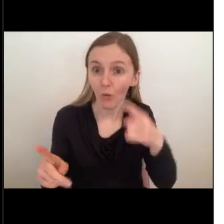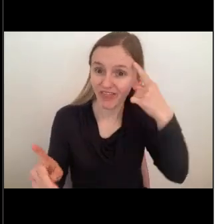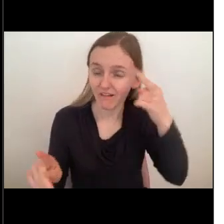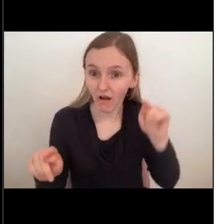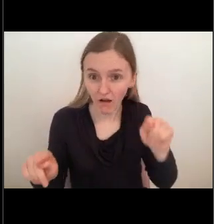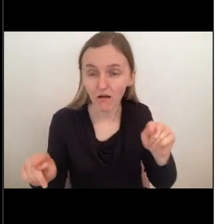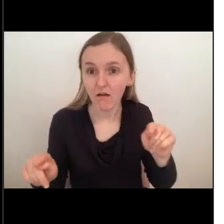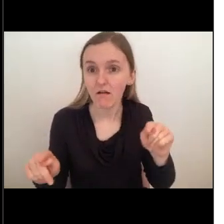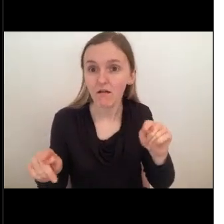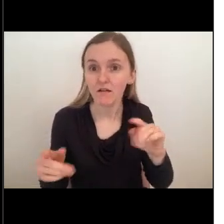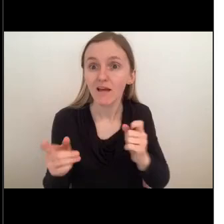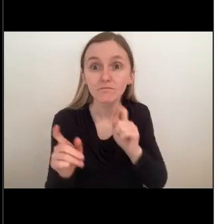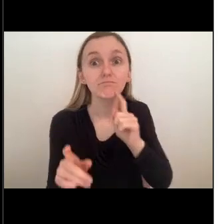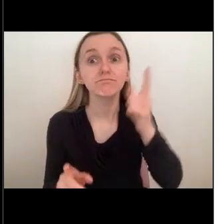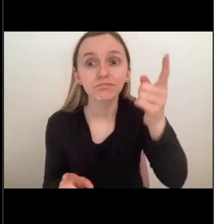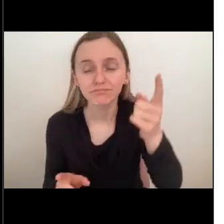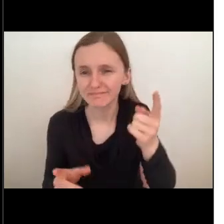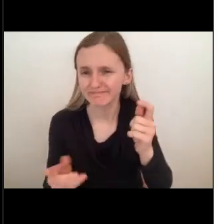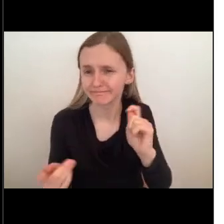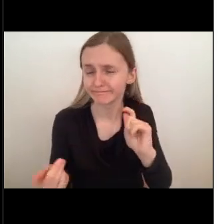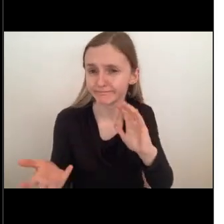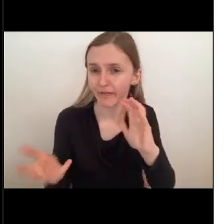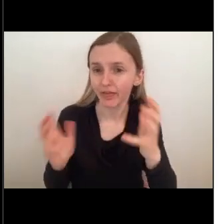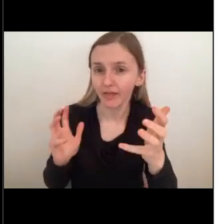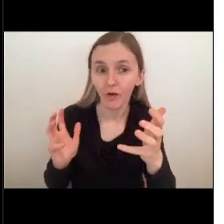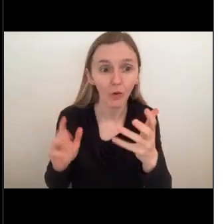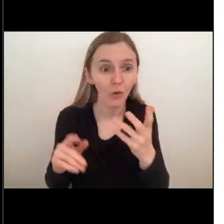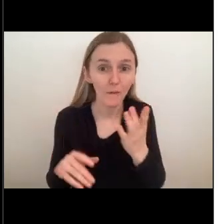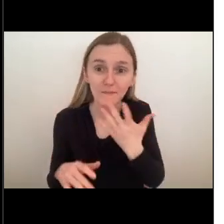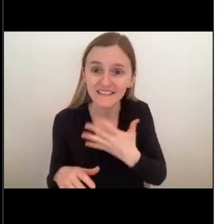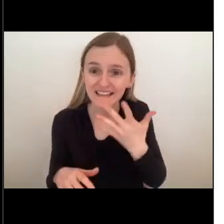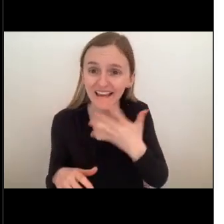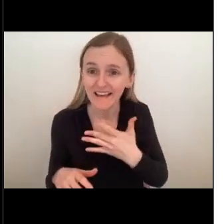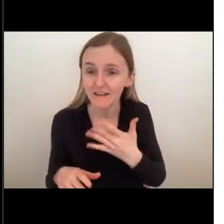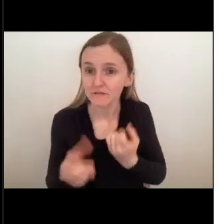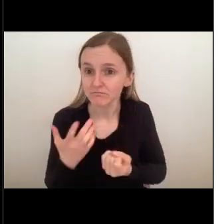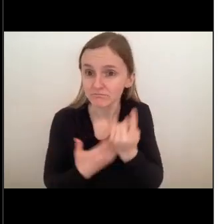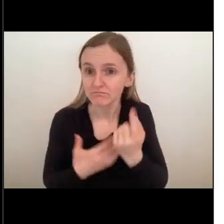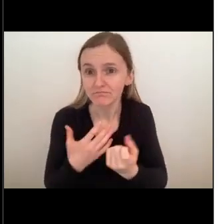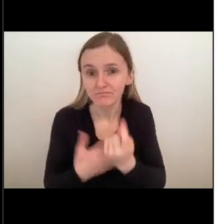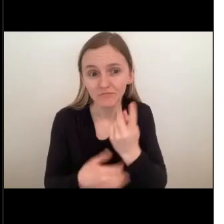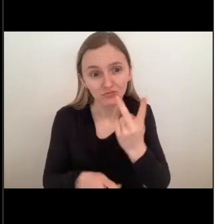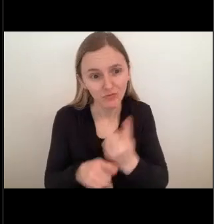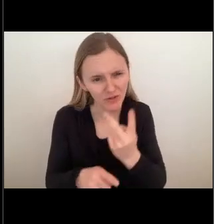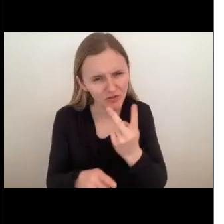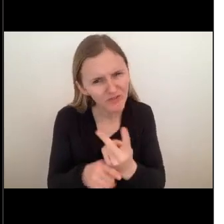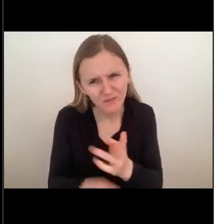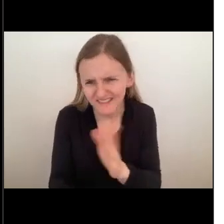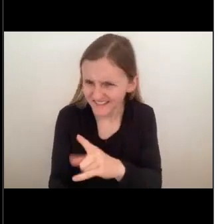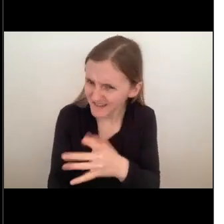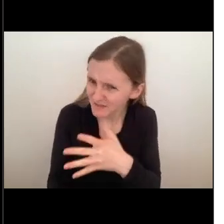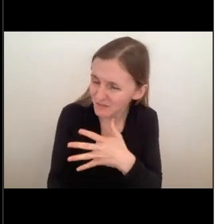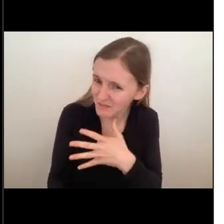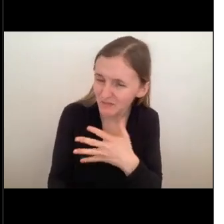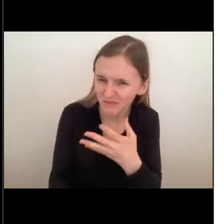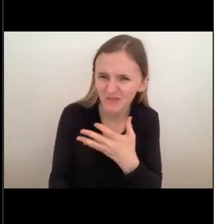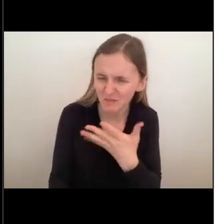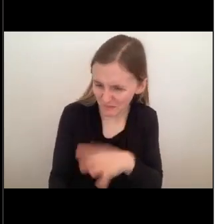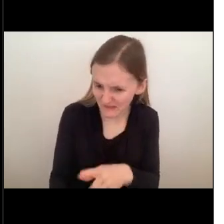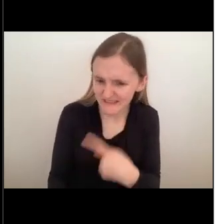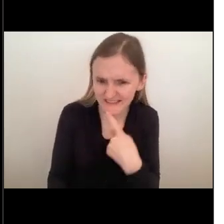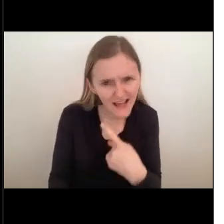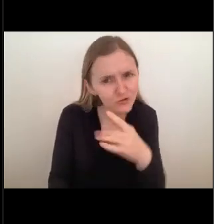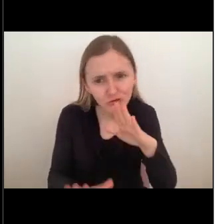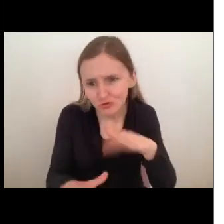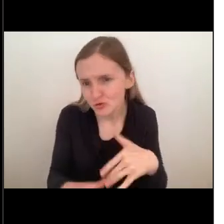Often for some of our young people, they're repeating the same mistakes over and over. We might find ourselves saying, how many times have I told you not to do such and